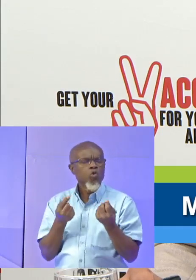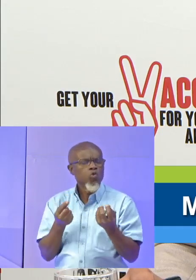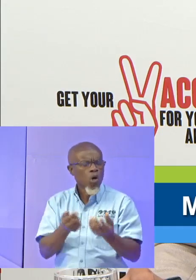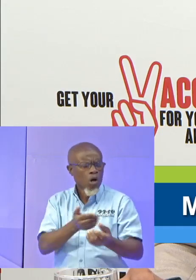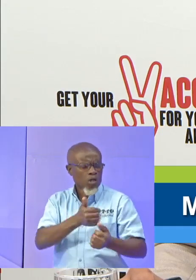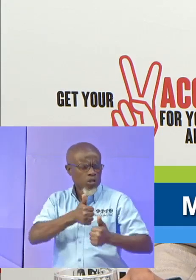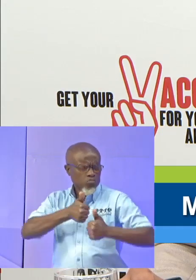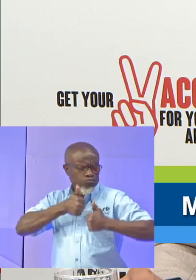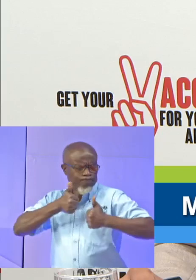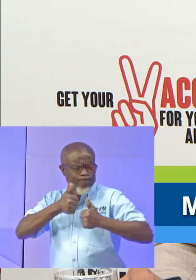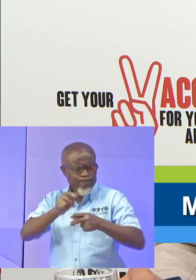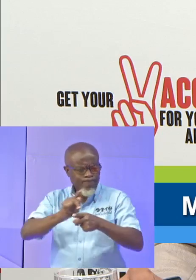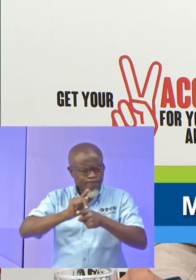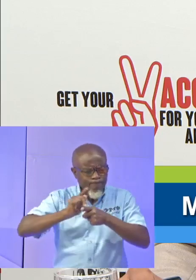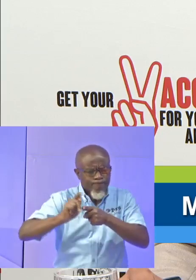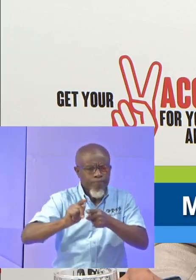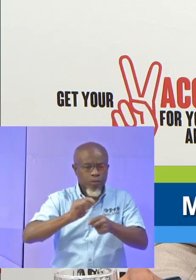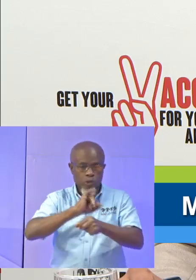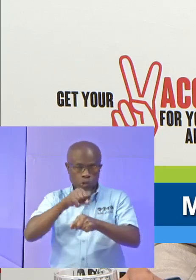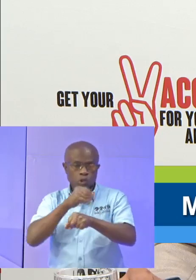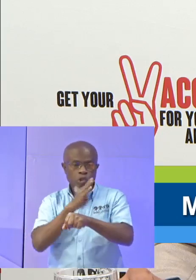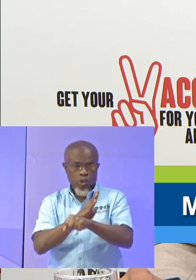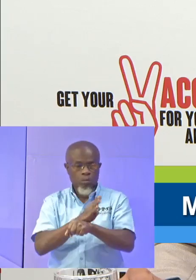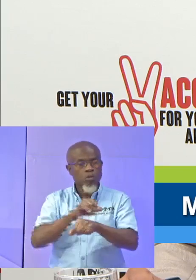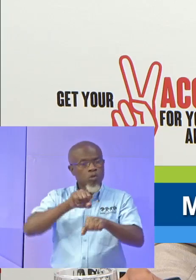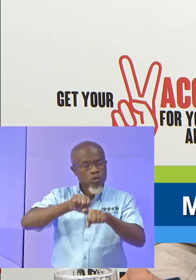acting independently of the Ministry of Health.